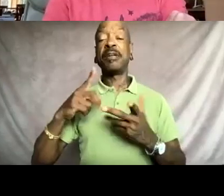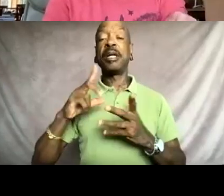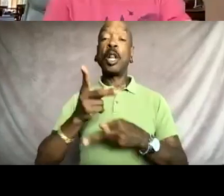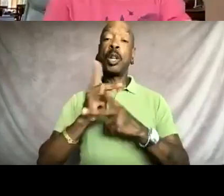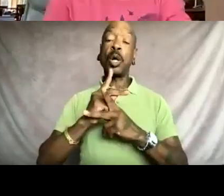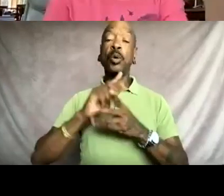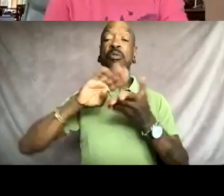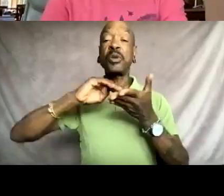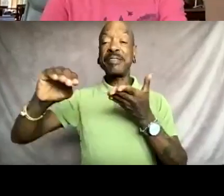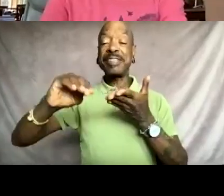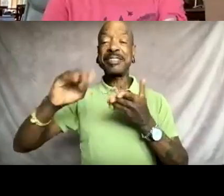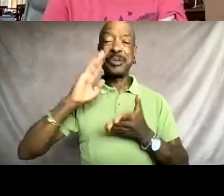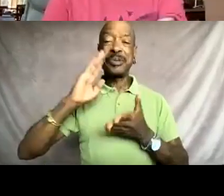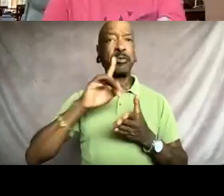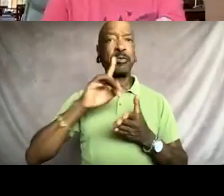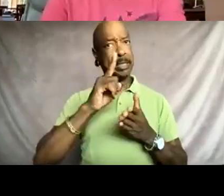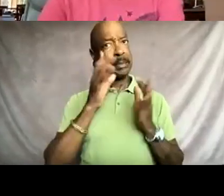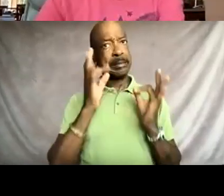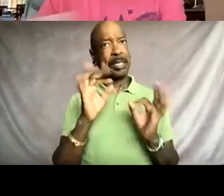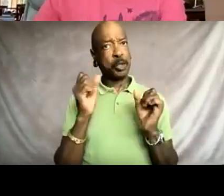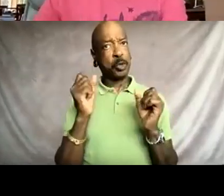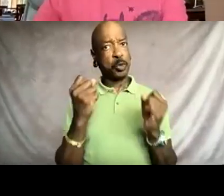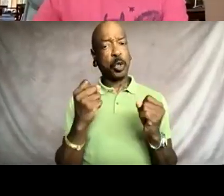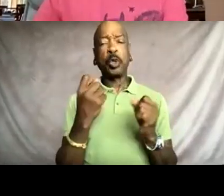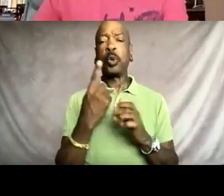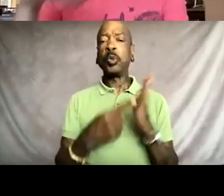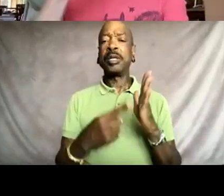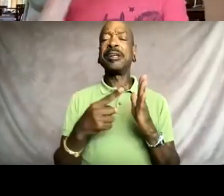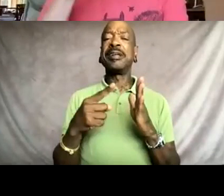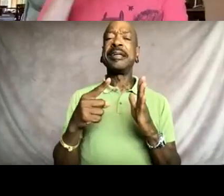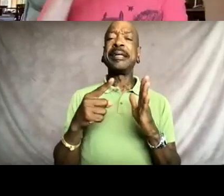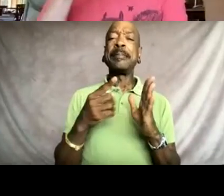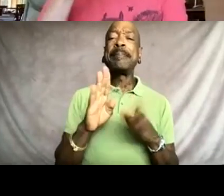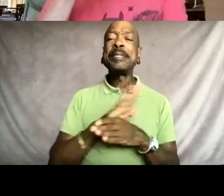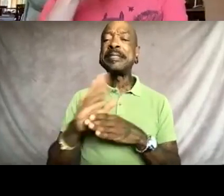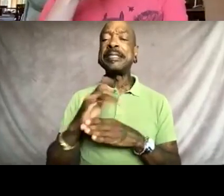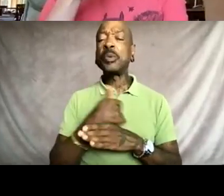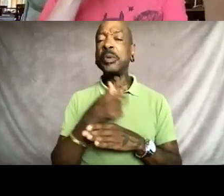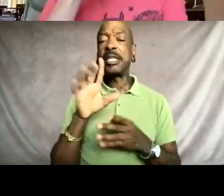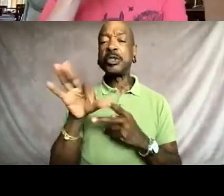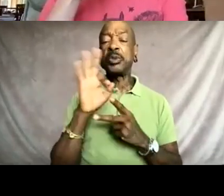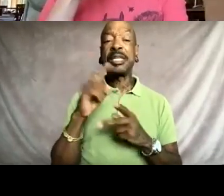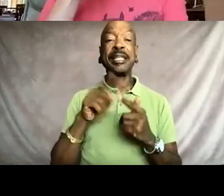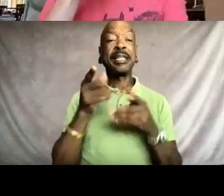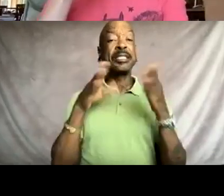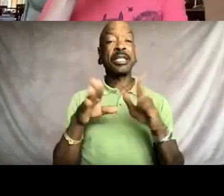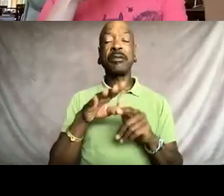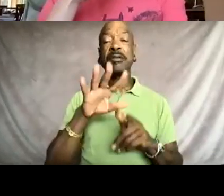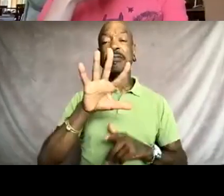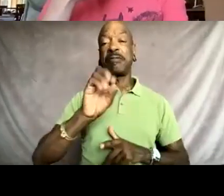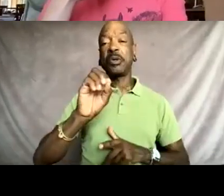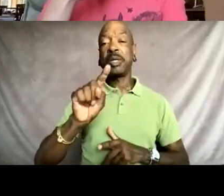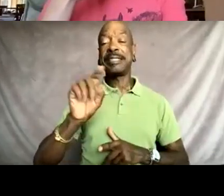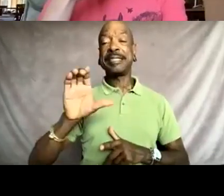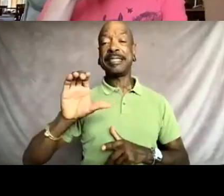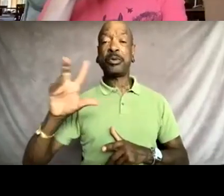far as who we work for or what entities we choose. And then in general, 501c3s just get a lot